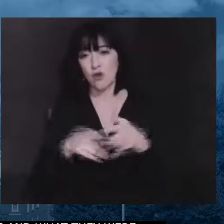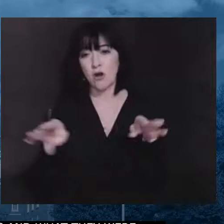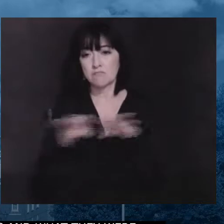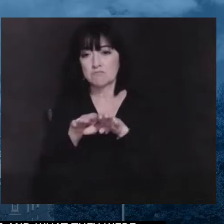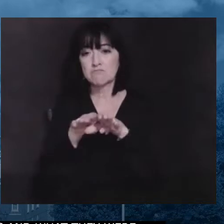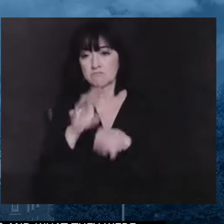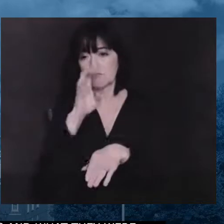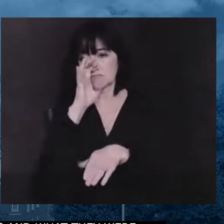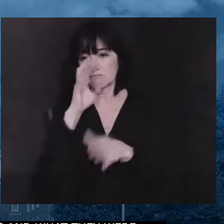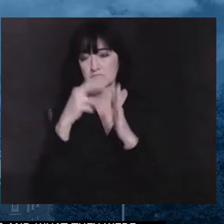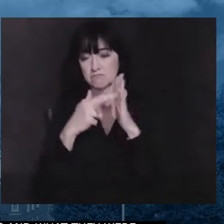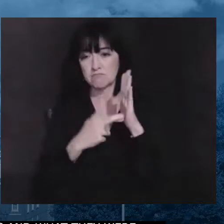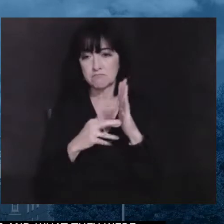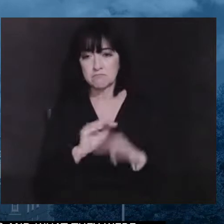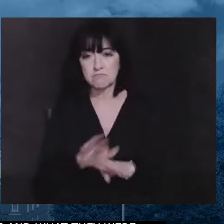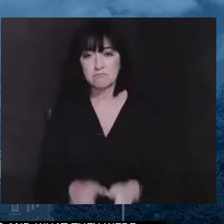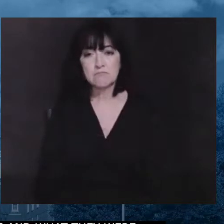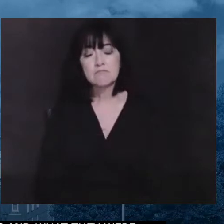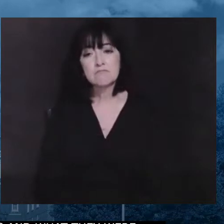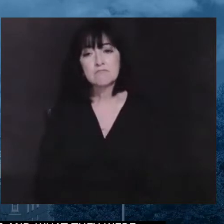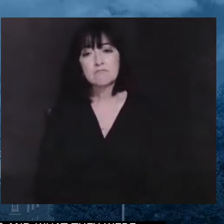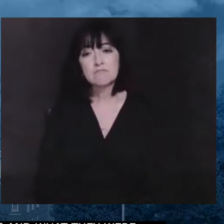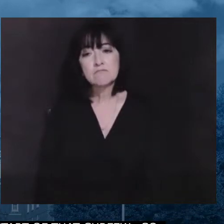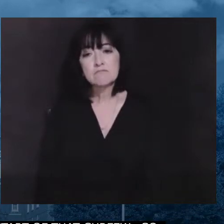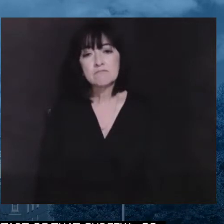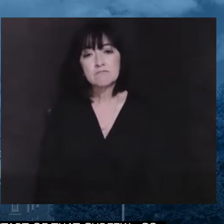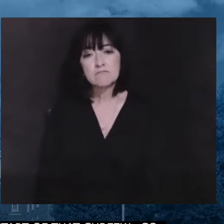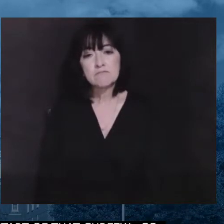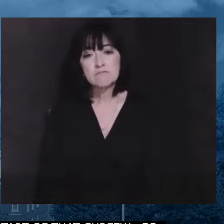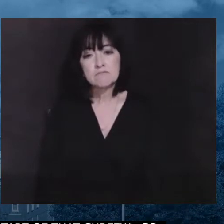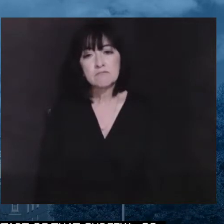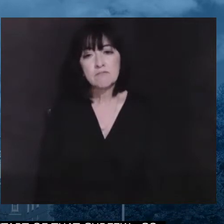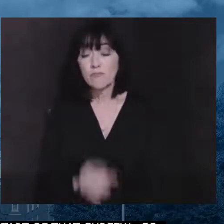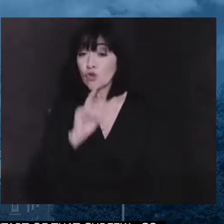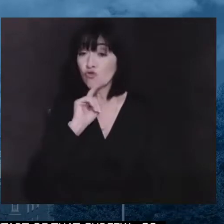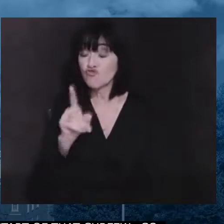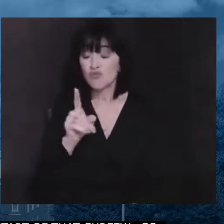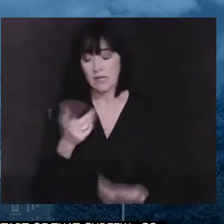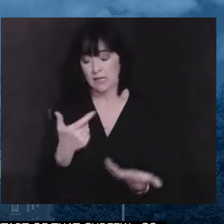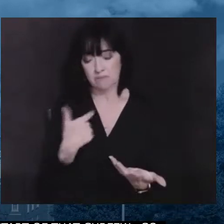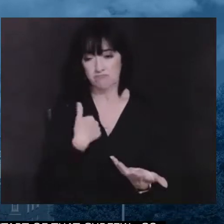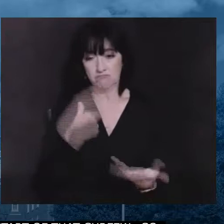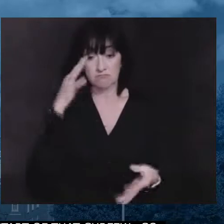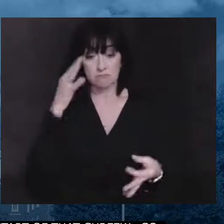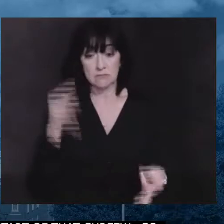Mm-hmm. So a mixture of the public health science and basically common sense with